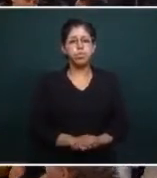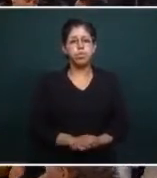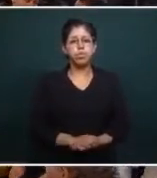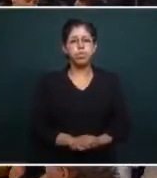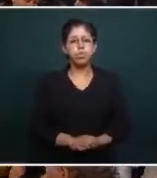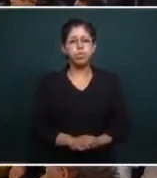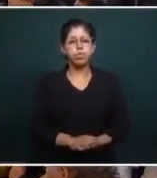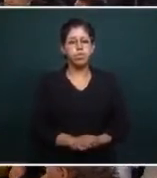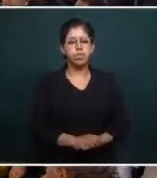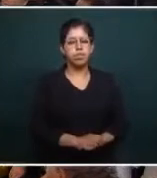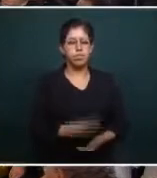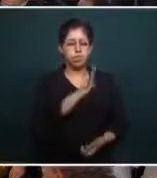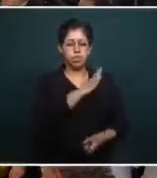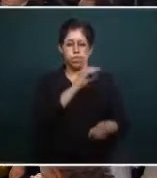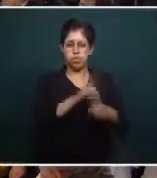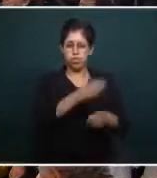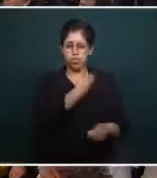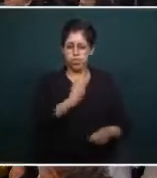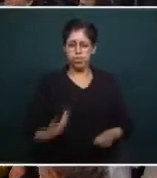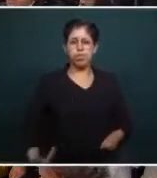Hello, Mr. President.